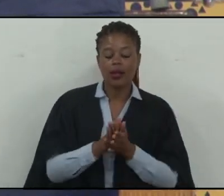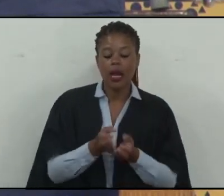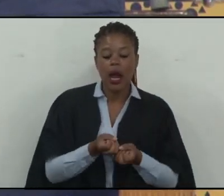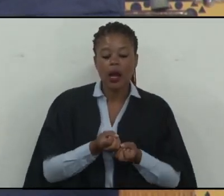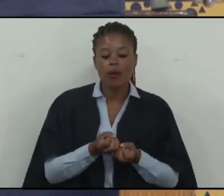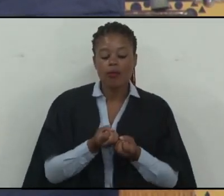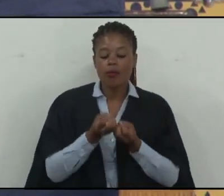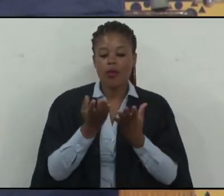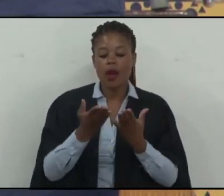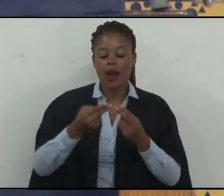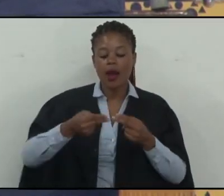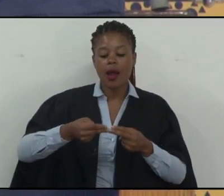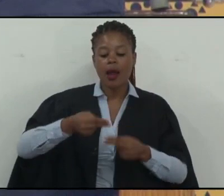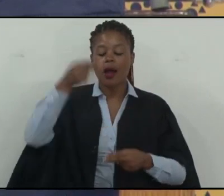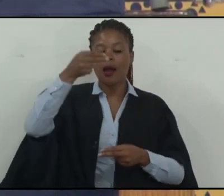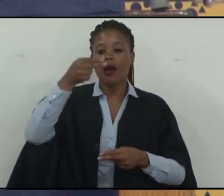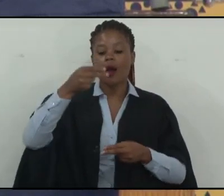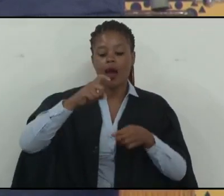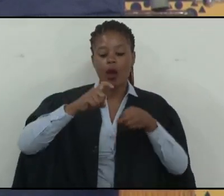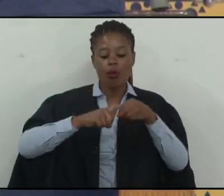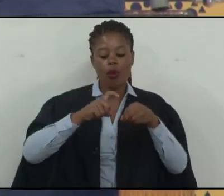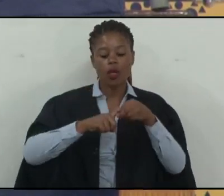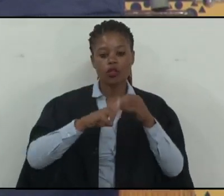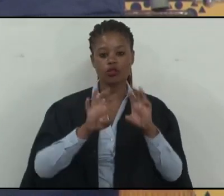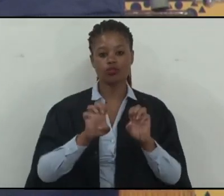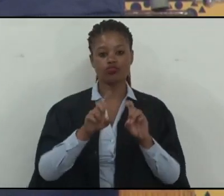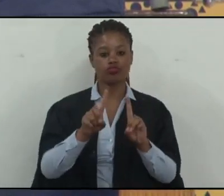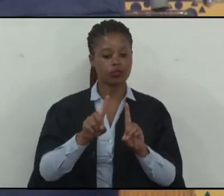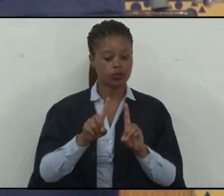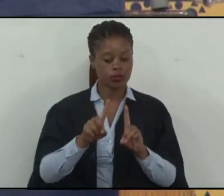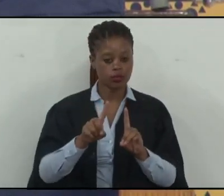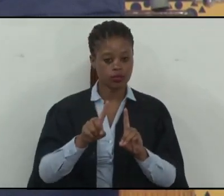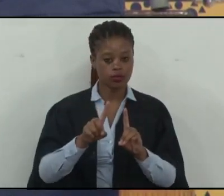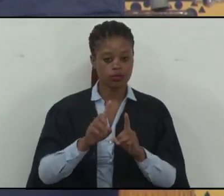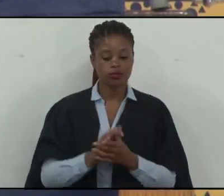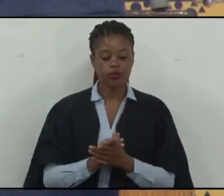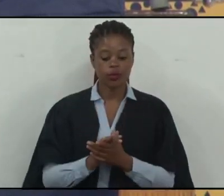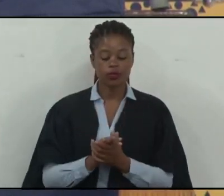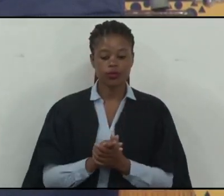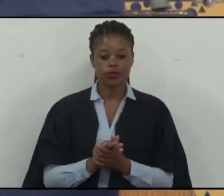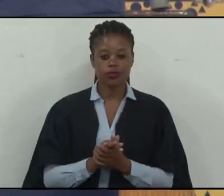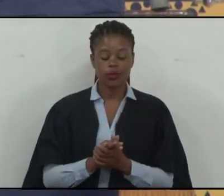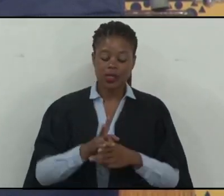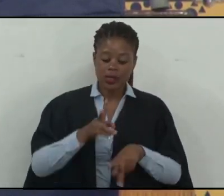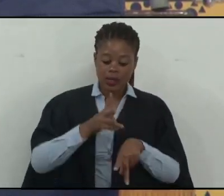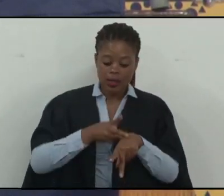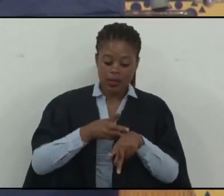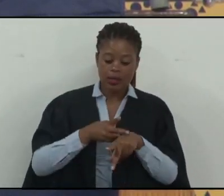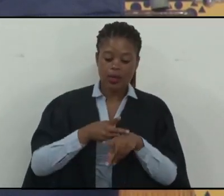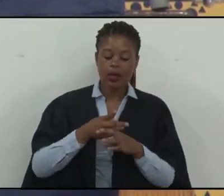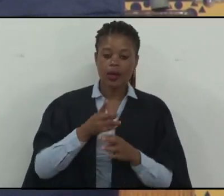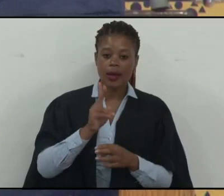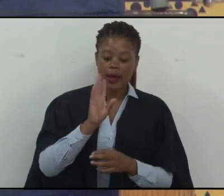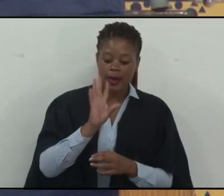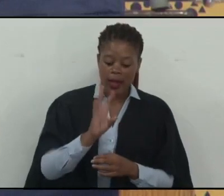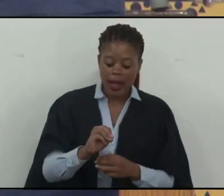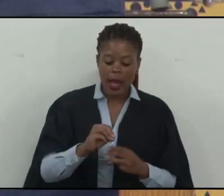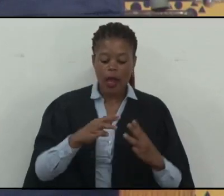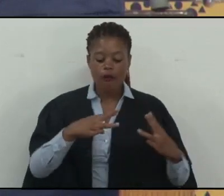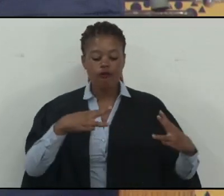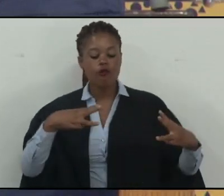providing high quality education. And then on top of it, we are confronted with